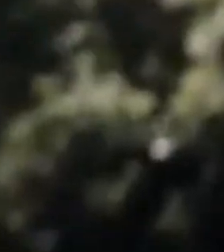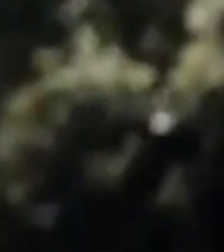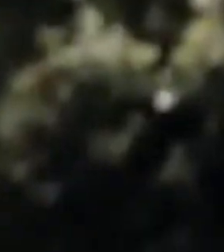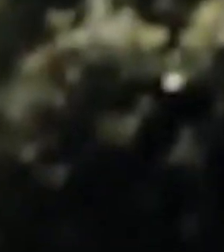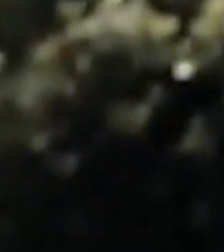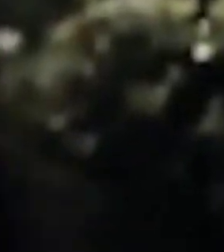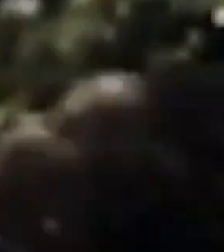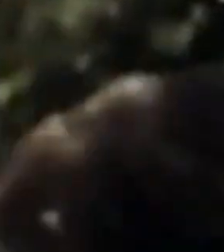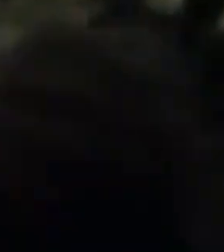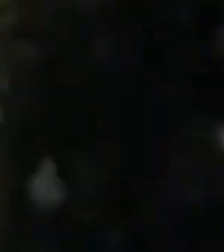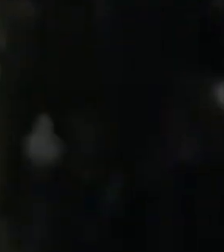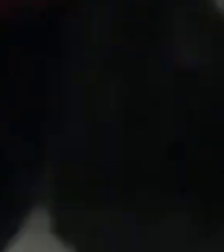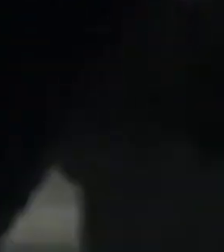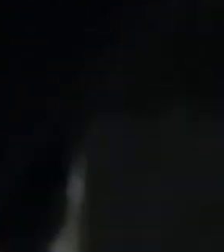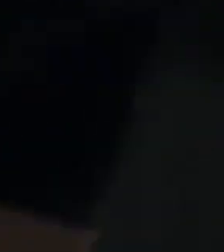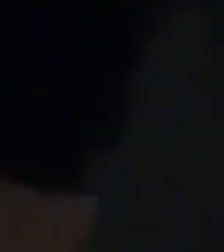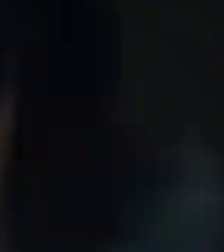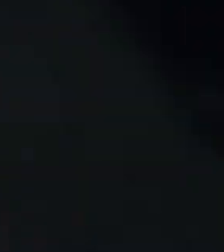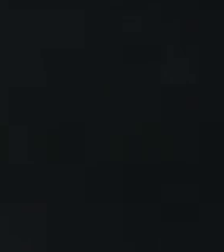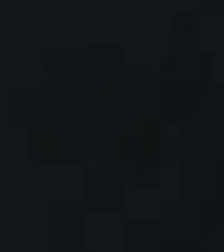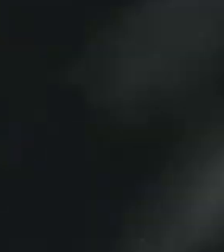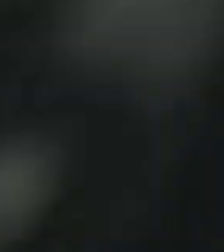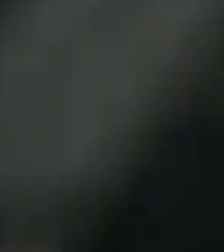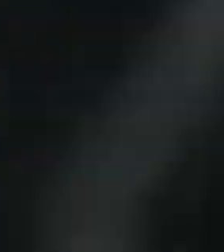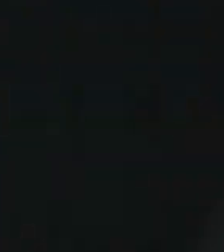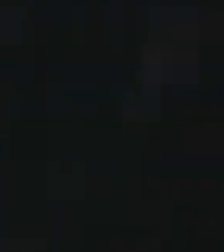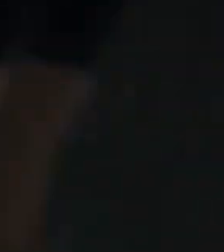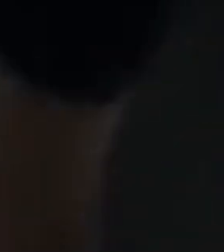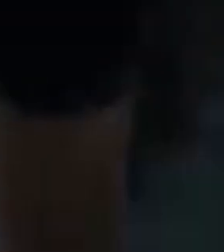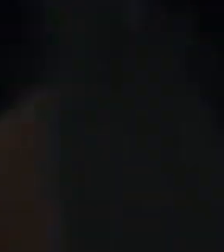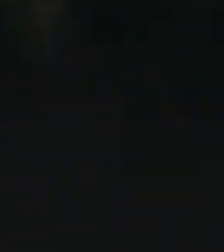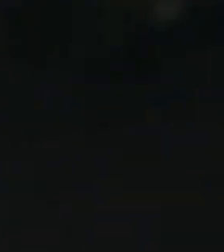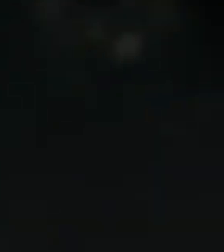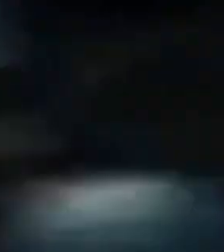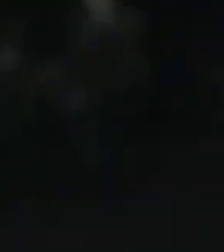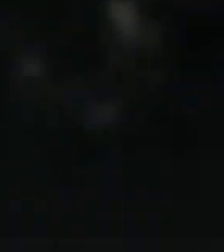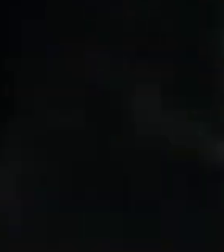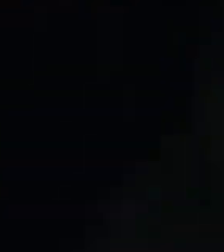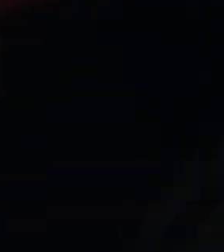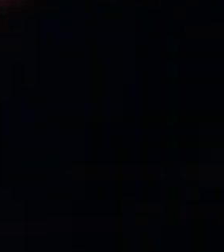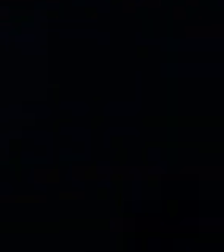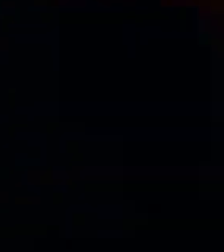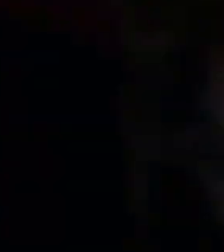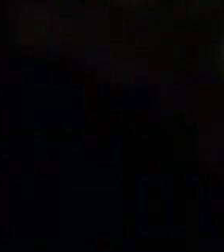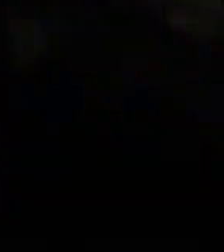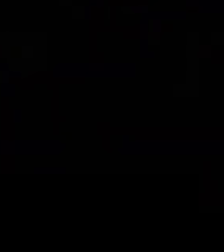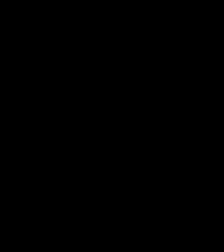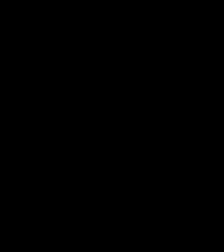connection that you build between you and your child that means all the difference in the world.